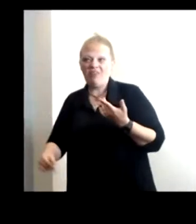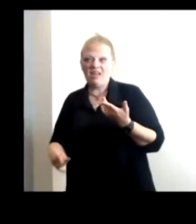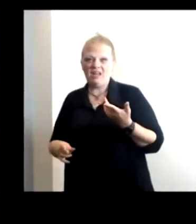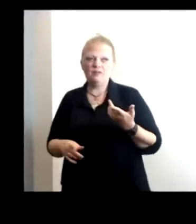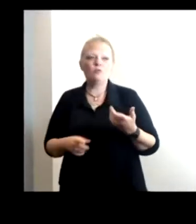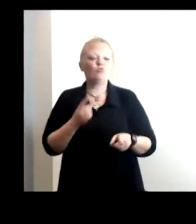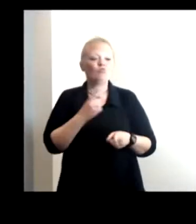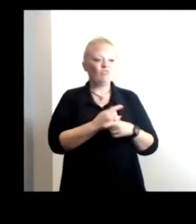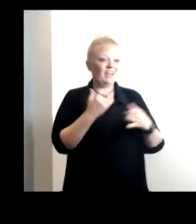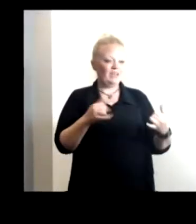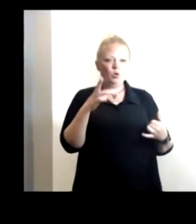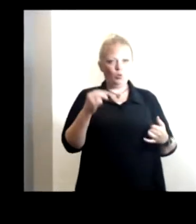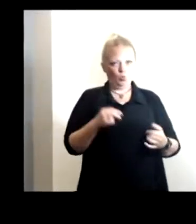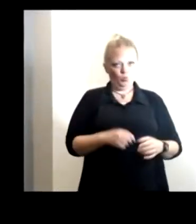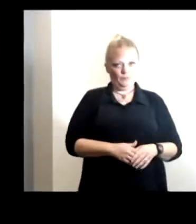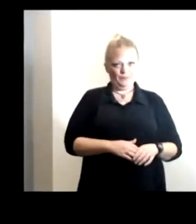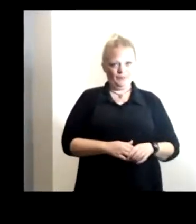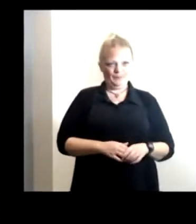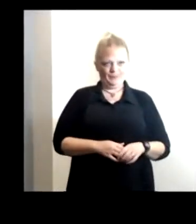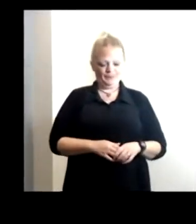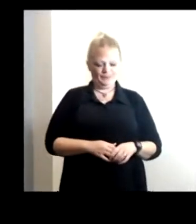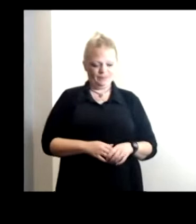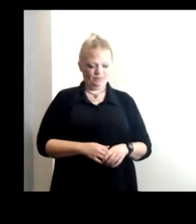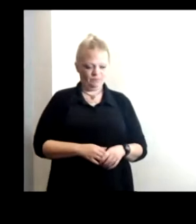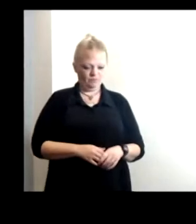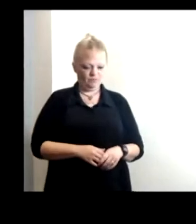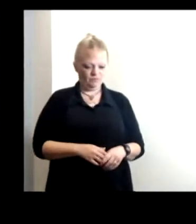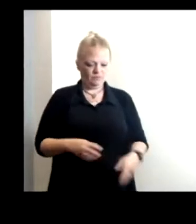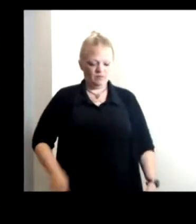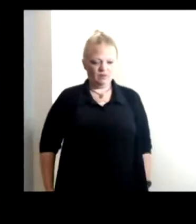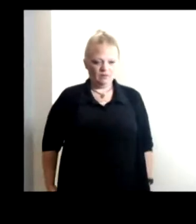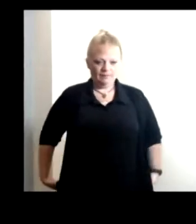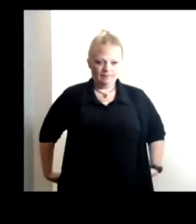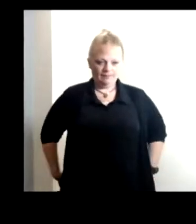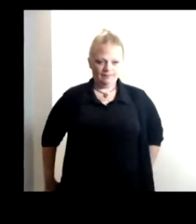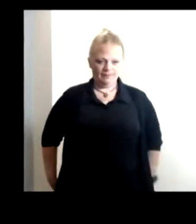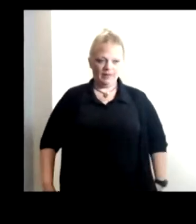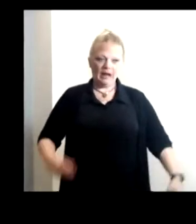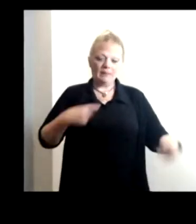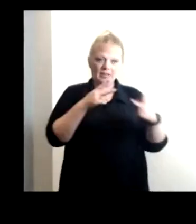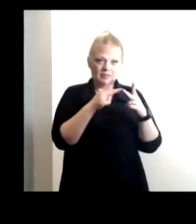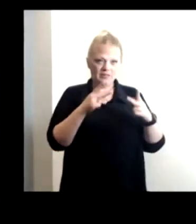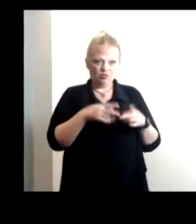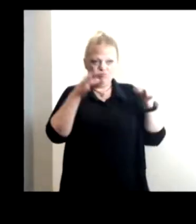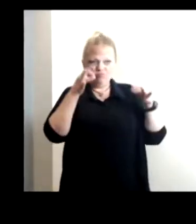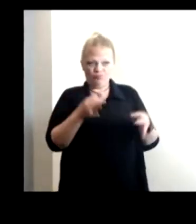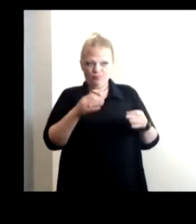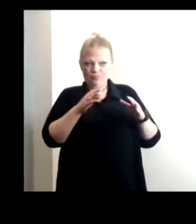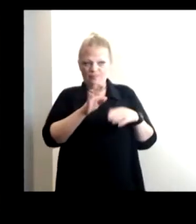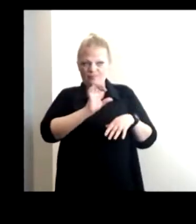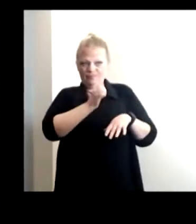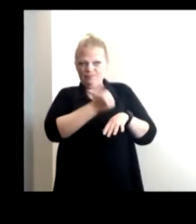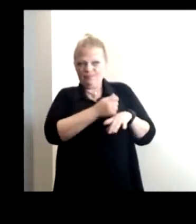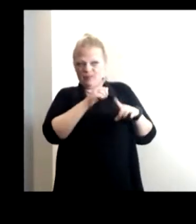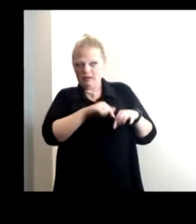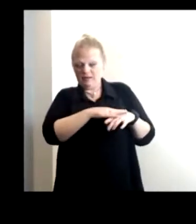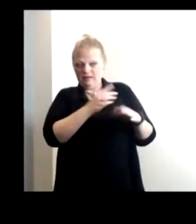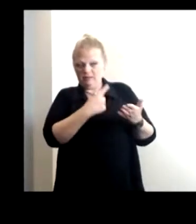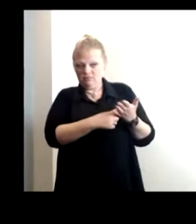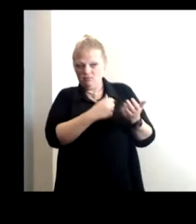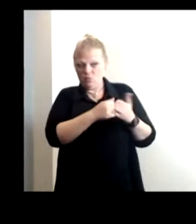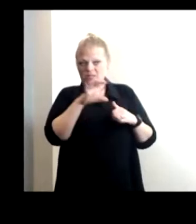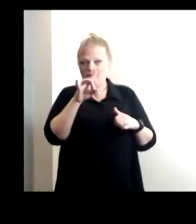Well, as of right now, it wouldn't. I am in a position to make a determination based on discussions with our health department and